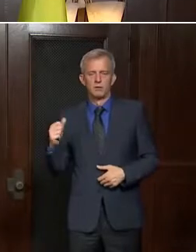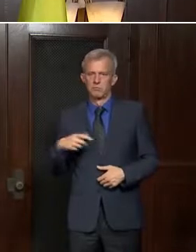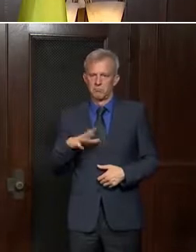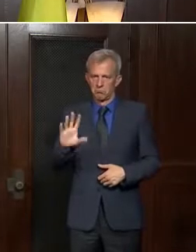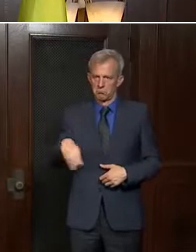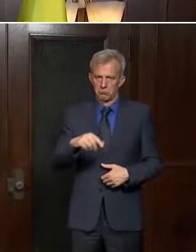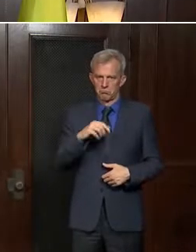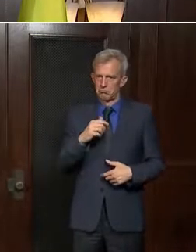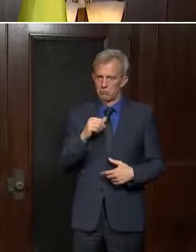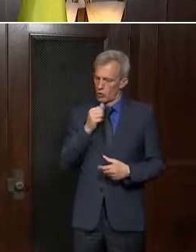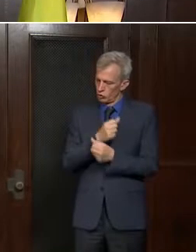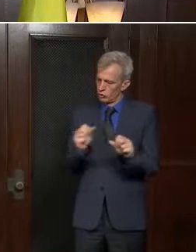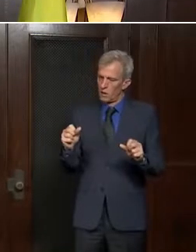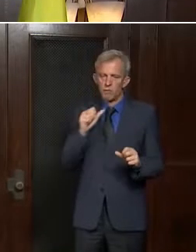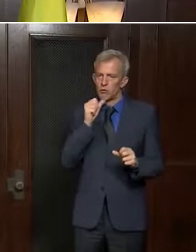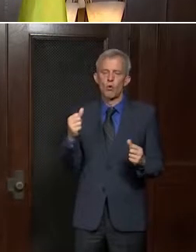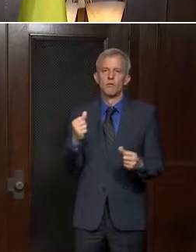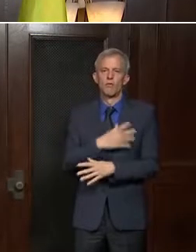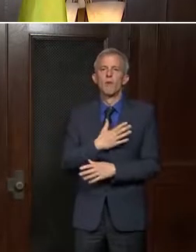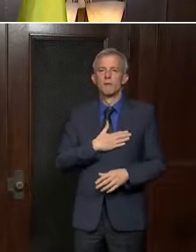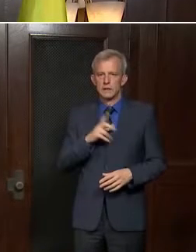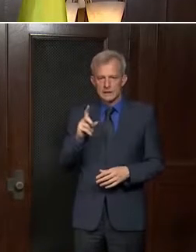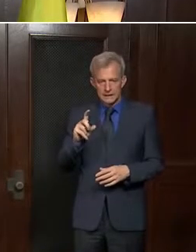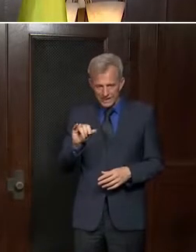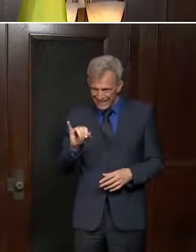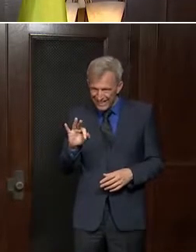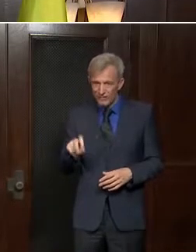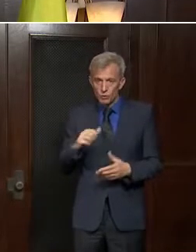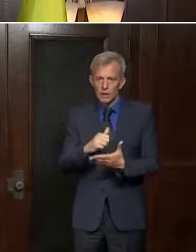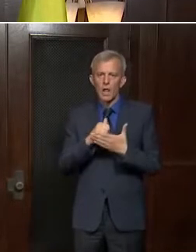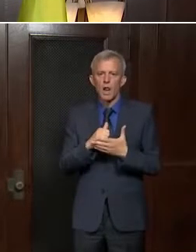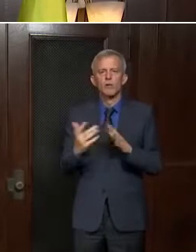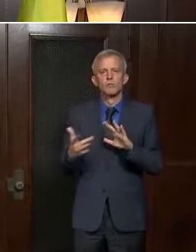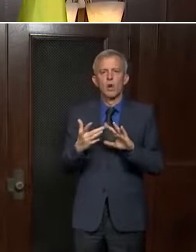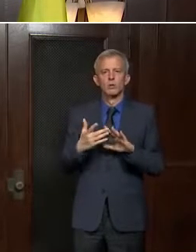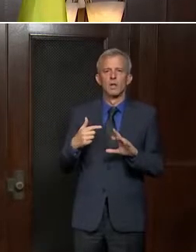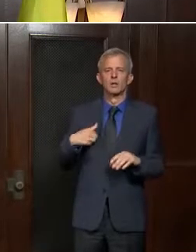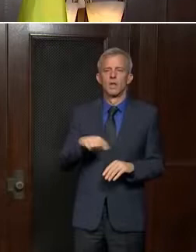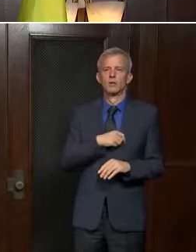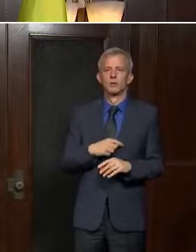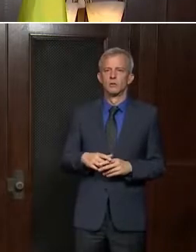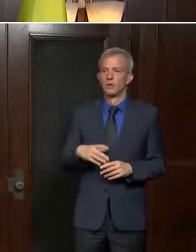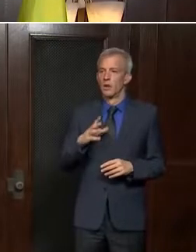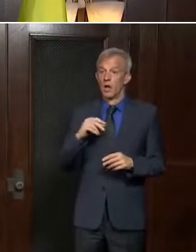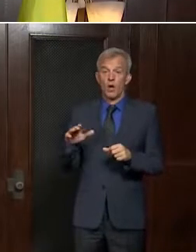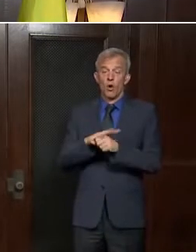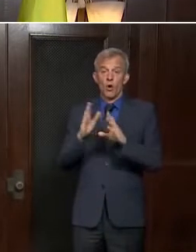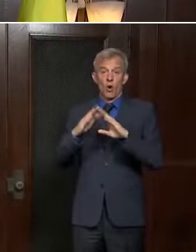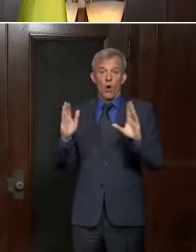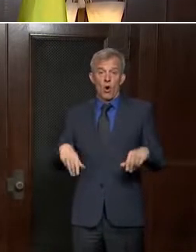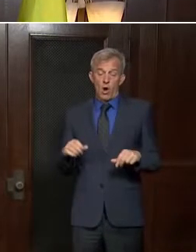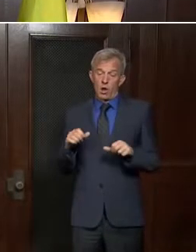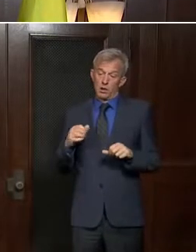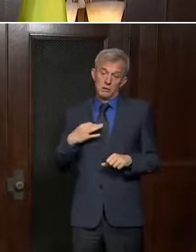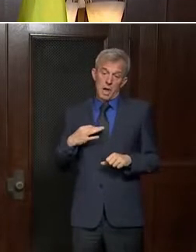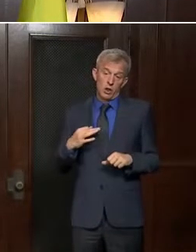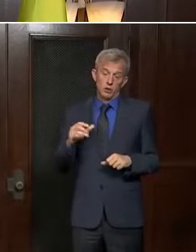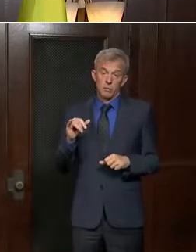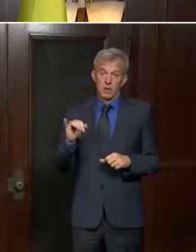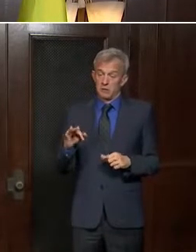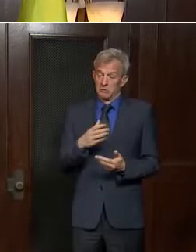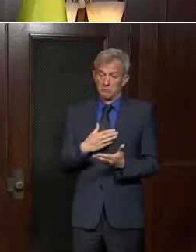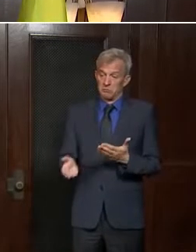don't have any fear. Please, if you need help, reach out. And households may be eligible regardless of whether workers within